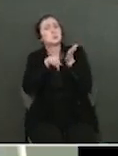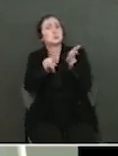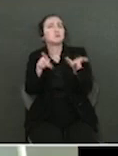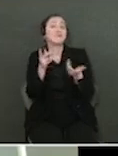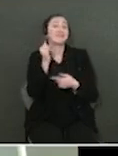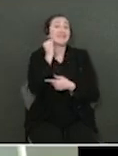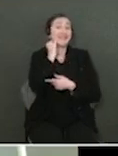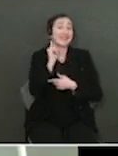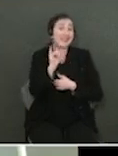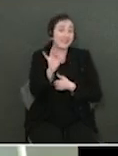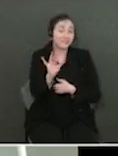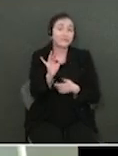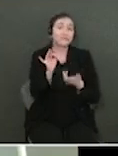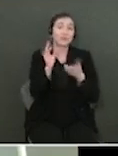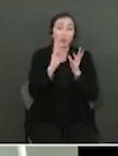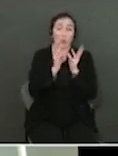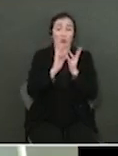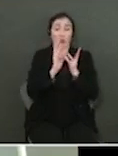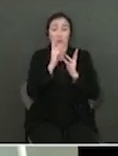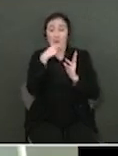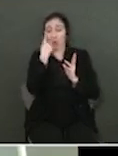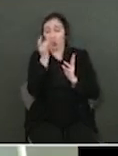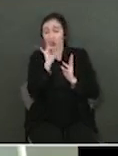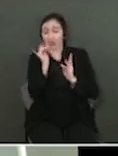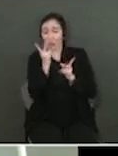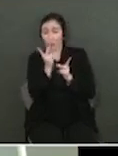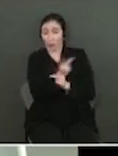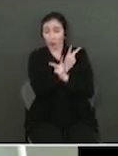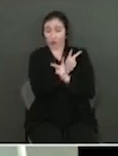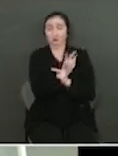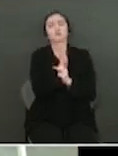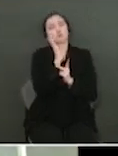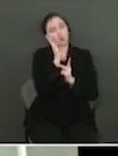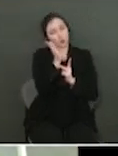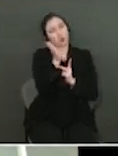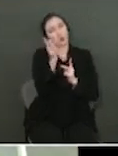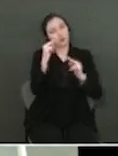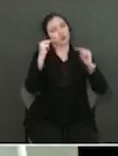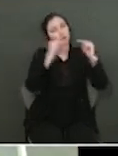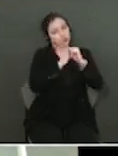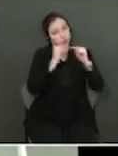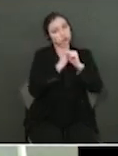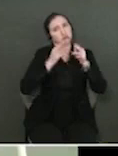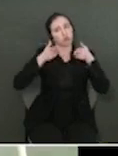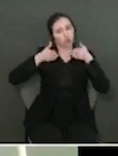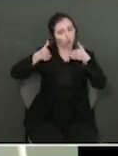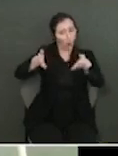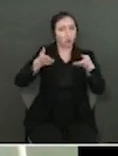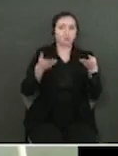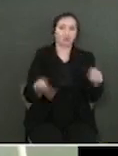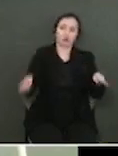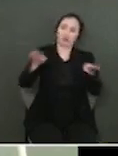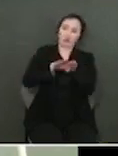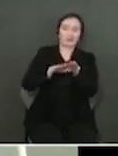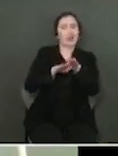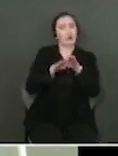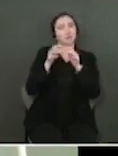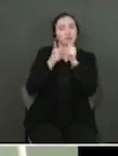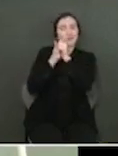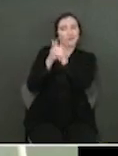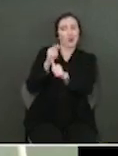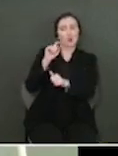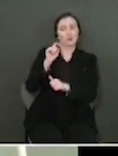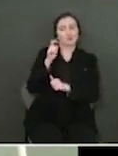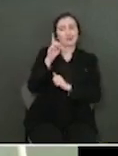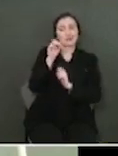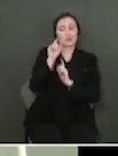the weather indicates, we will have those roads and overpasses shut down in conjunction with TxDOT. So that's